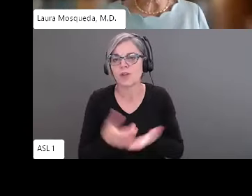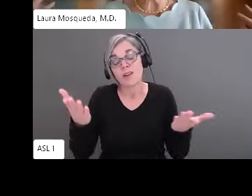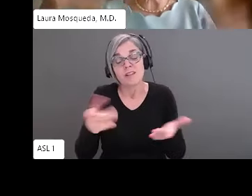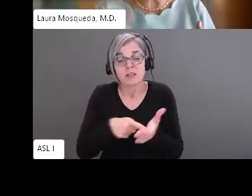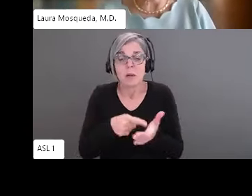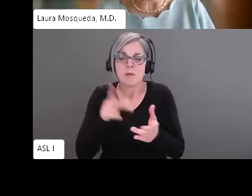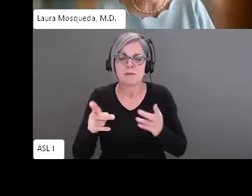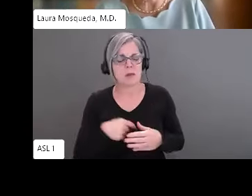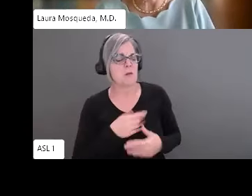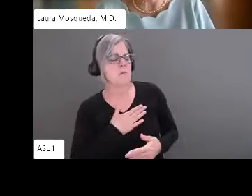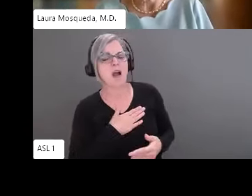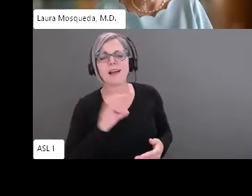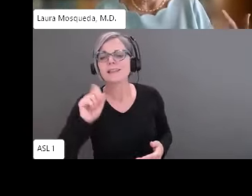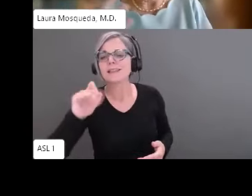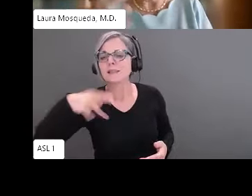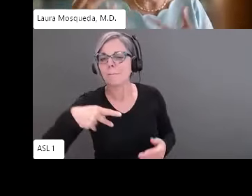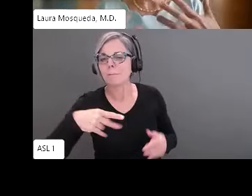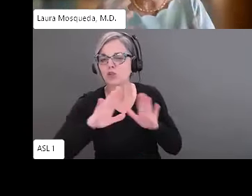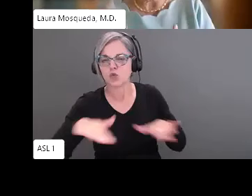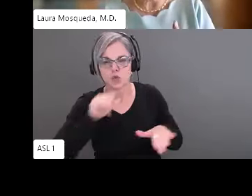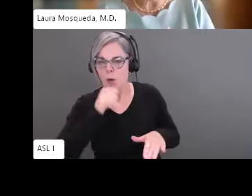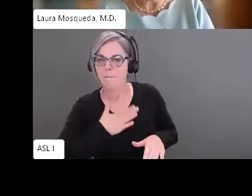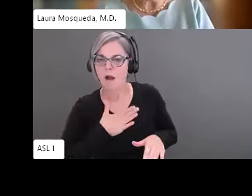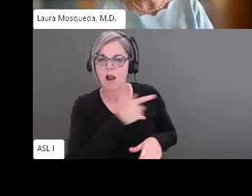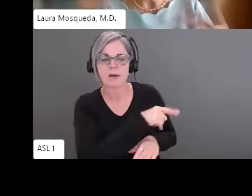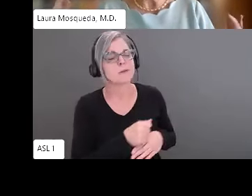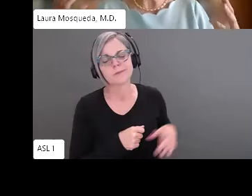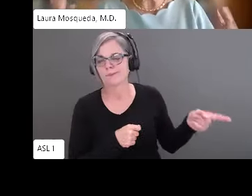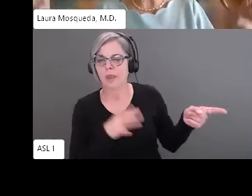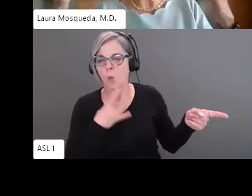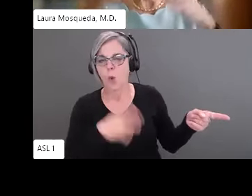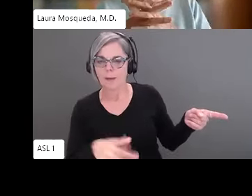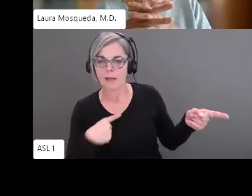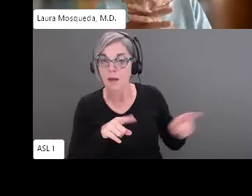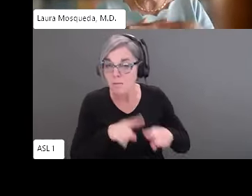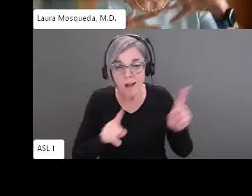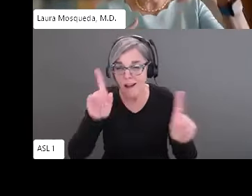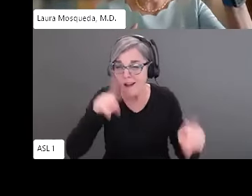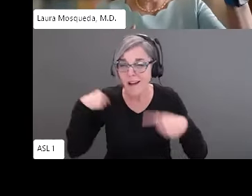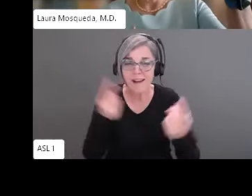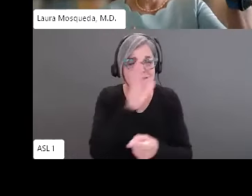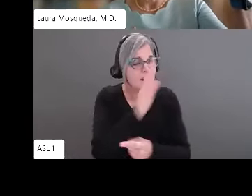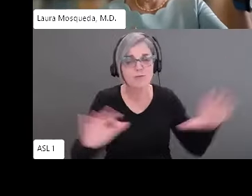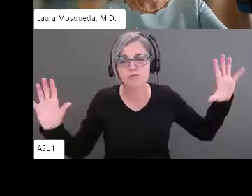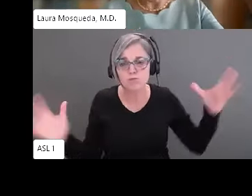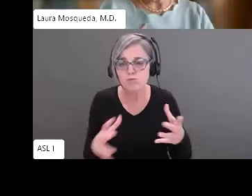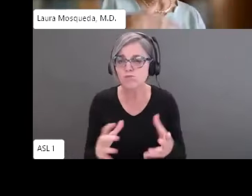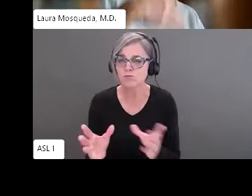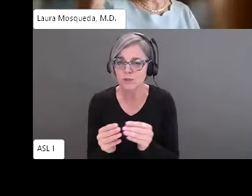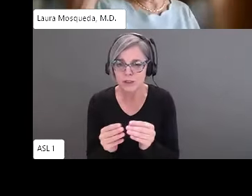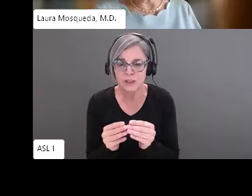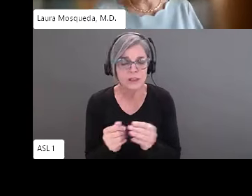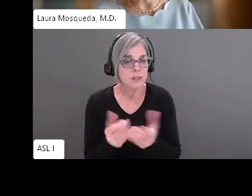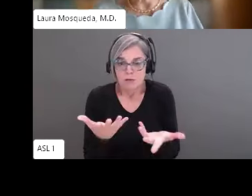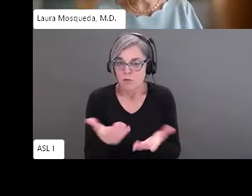together, there's never been a family conference or an attempt to say, you know what, can we all agree that we're here for your